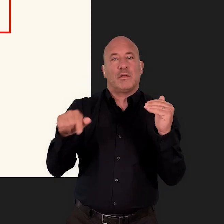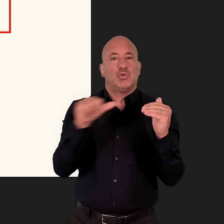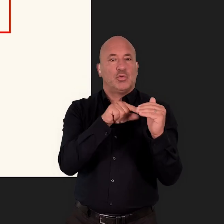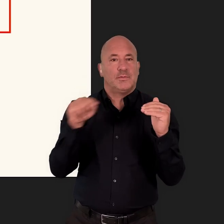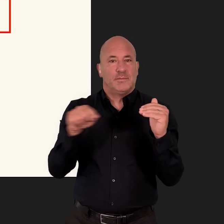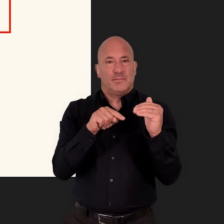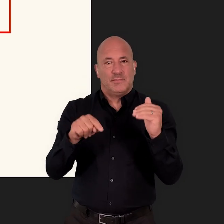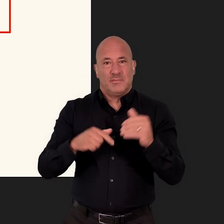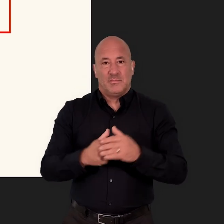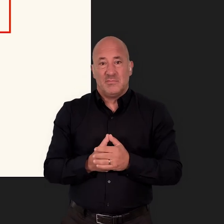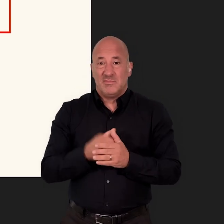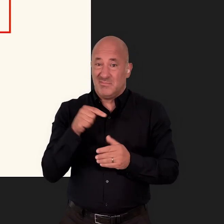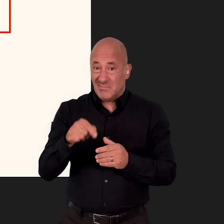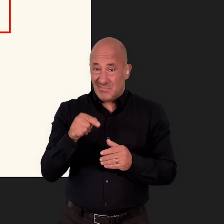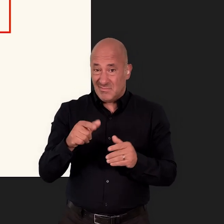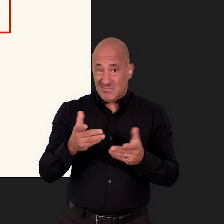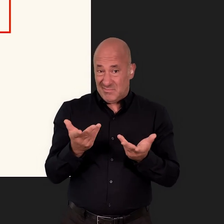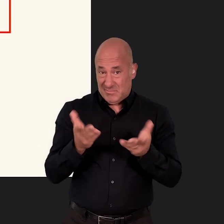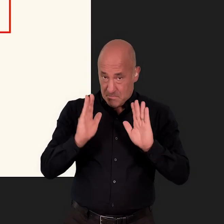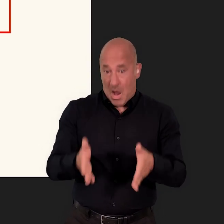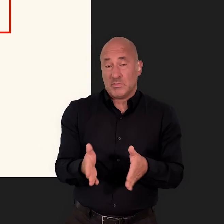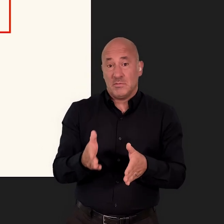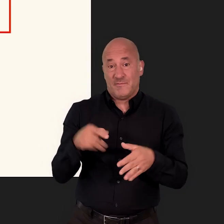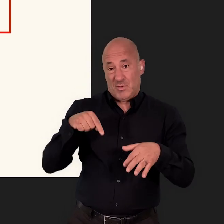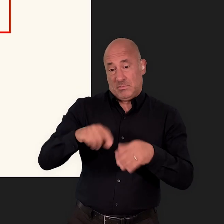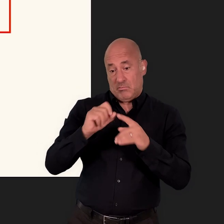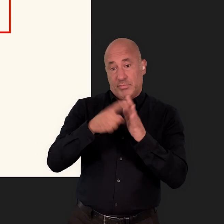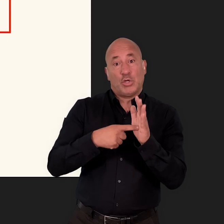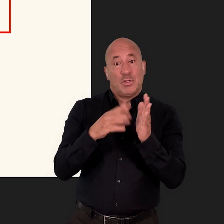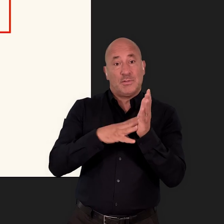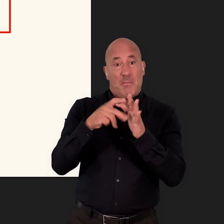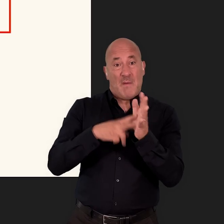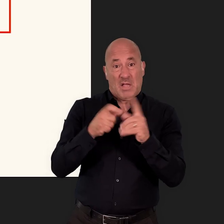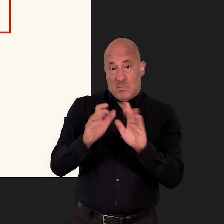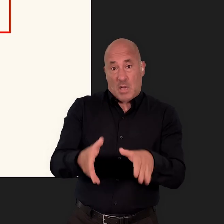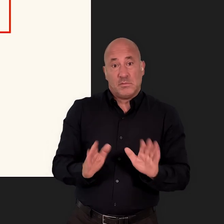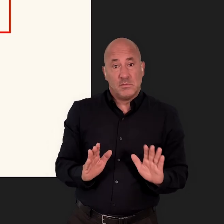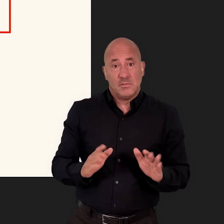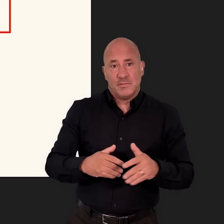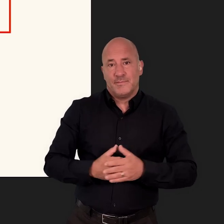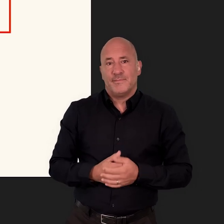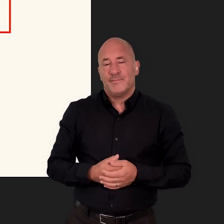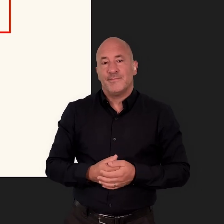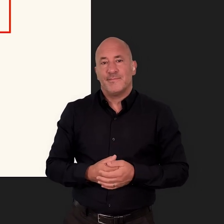Work Stage 3. This is an eligibility requirement for MEND.